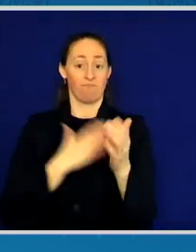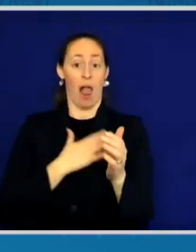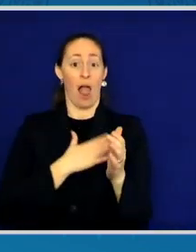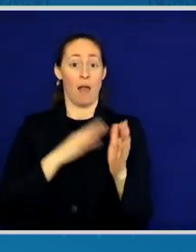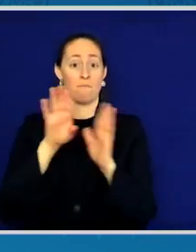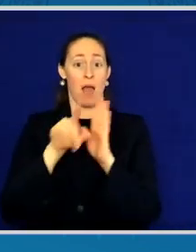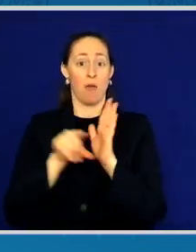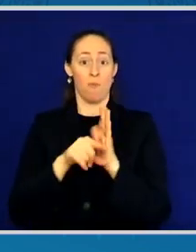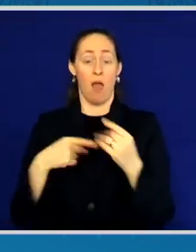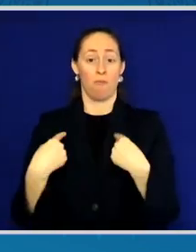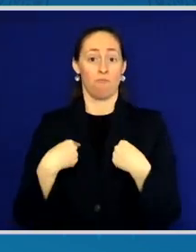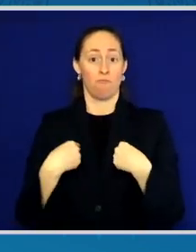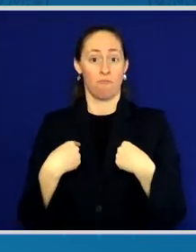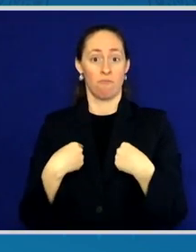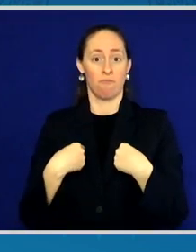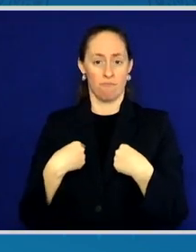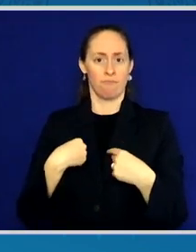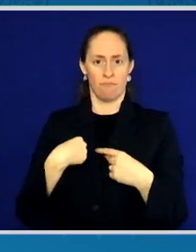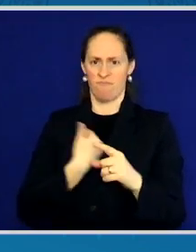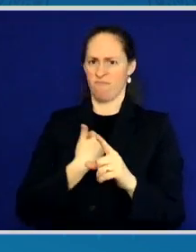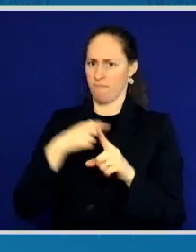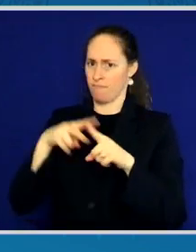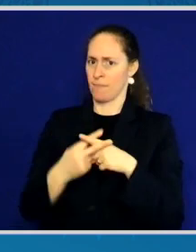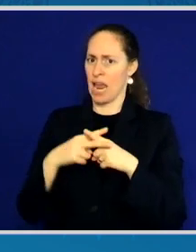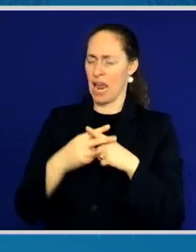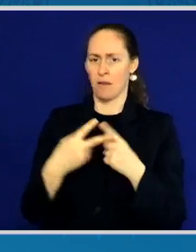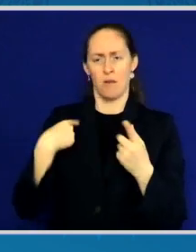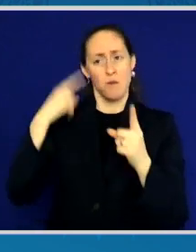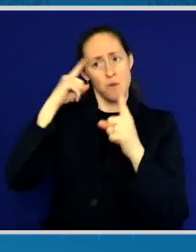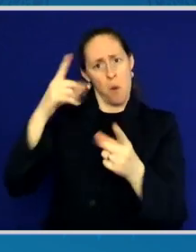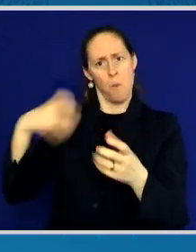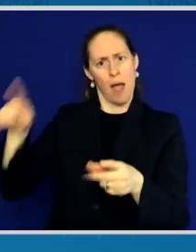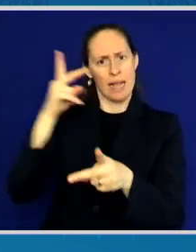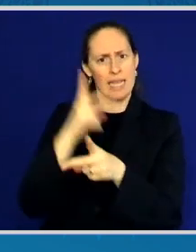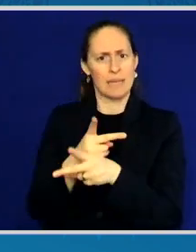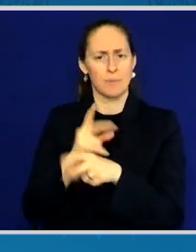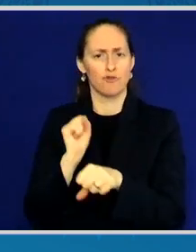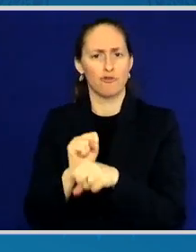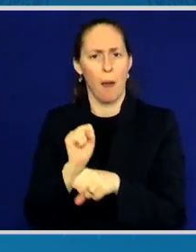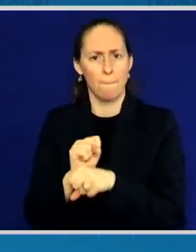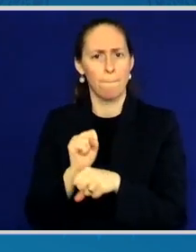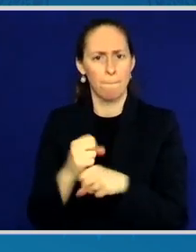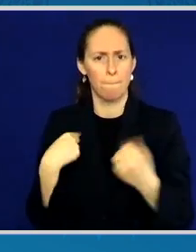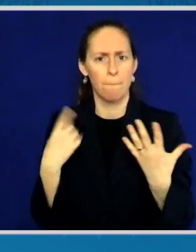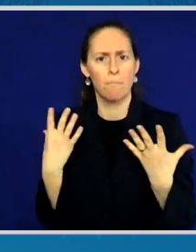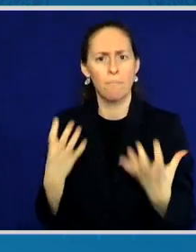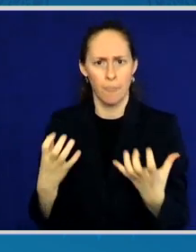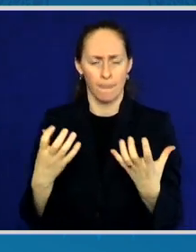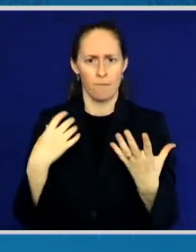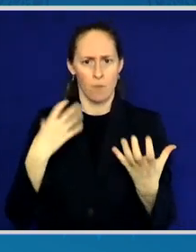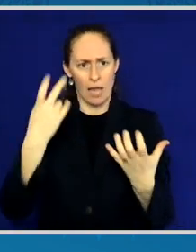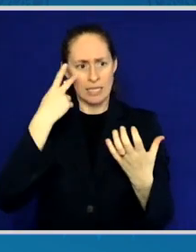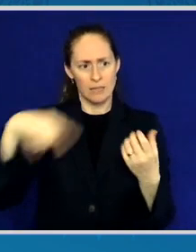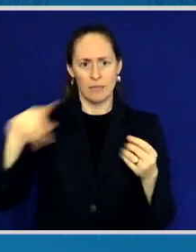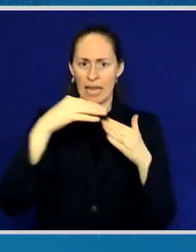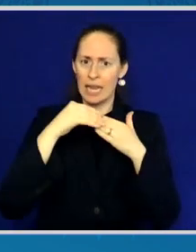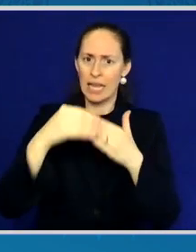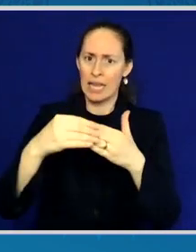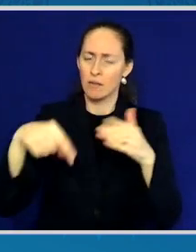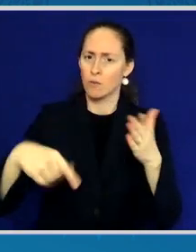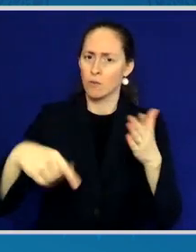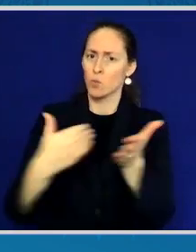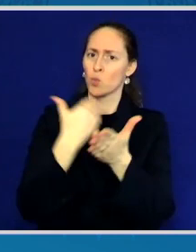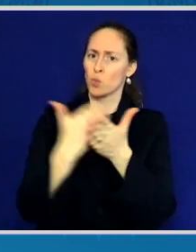because you can go get that training and keep that. I would love to see the ATU be one of the leaders in that training across the United States. I'd love to